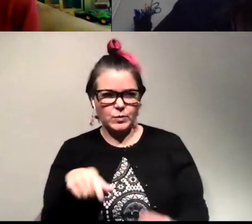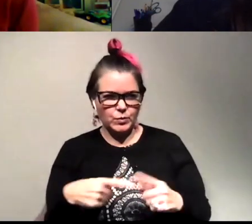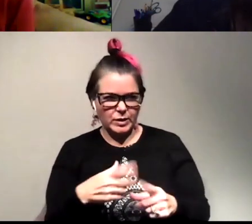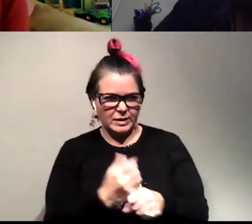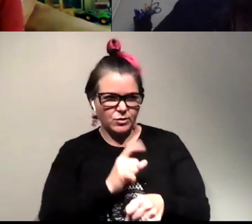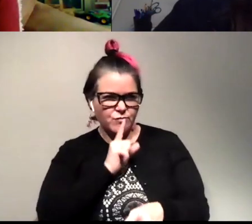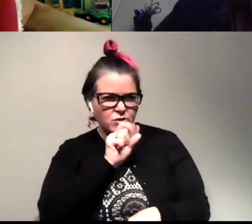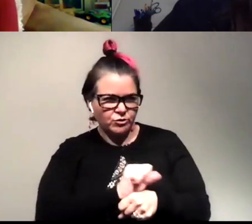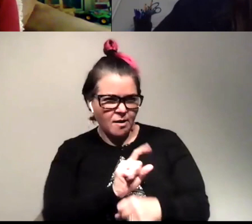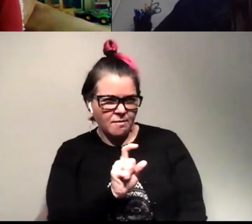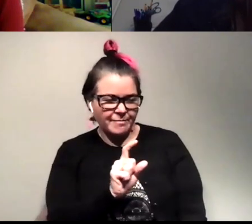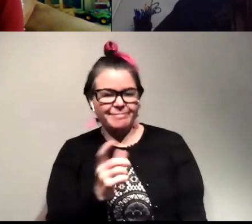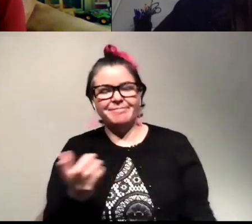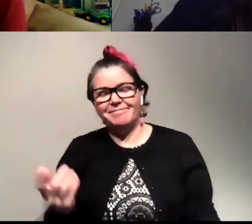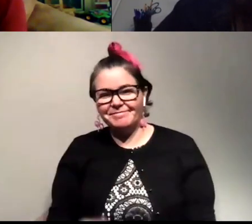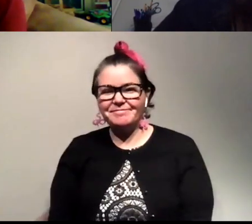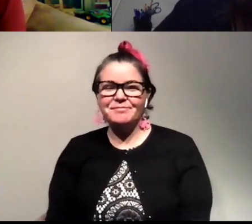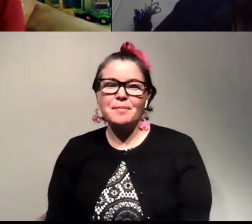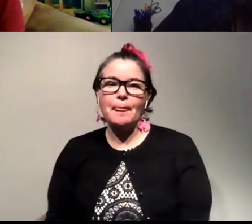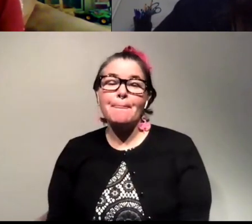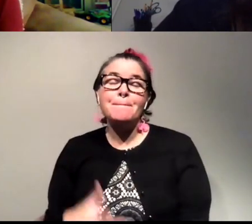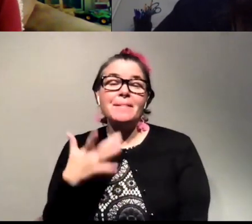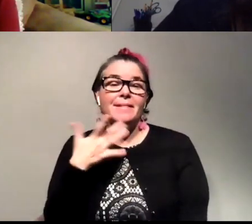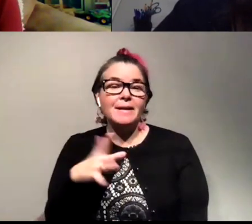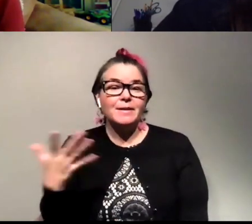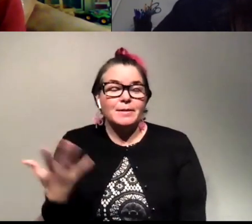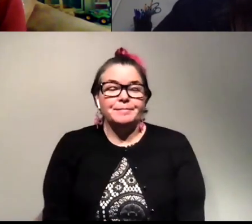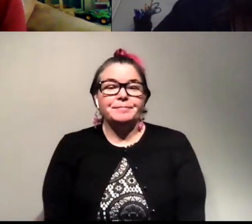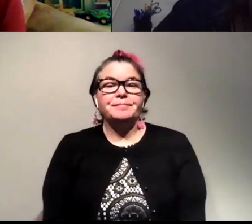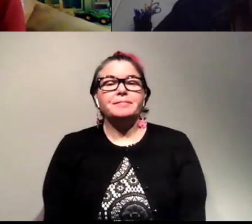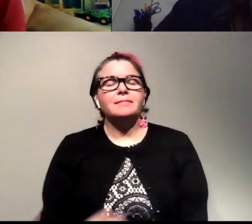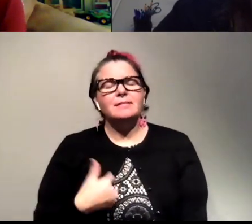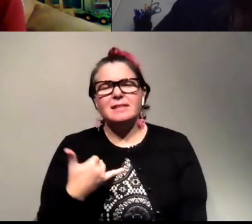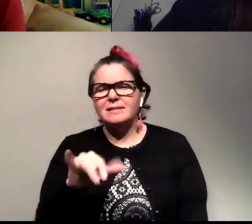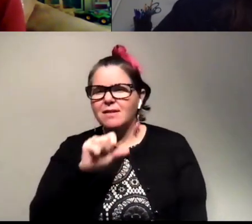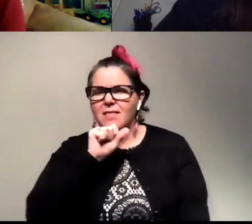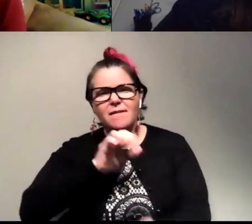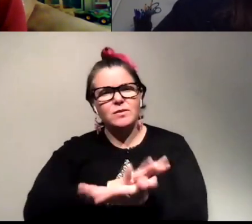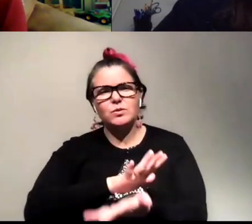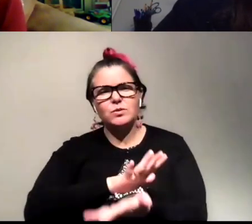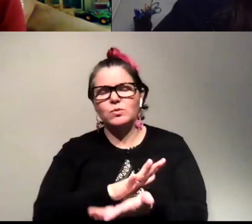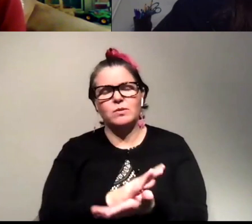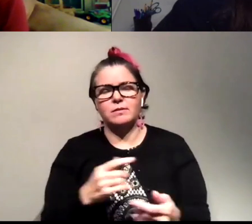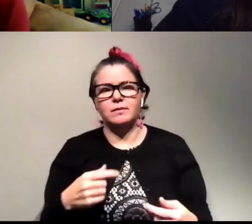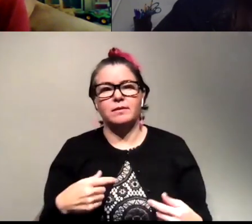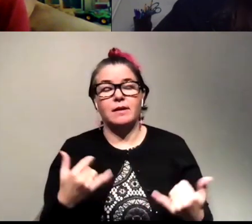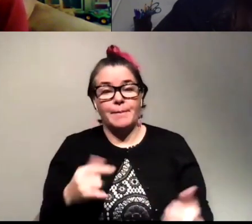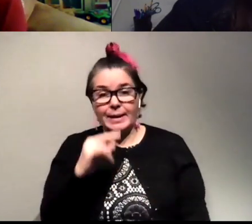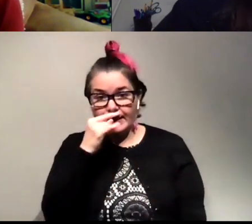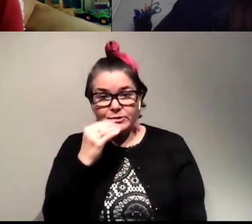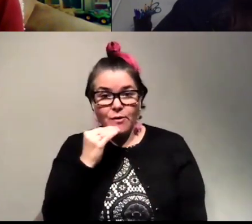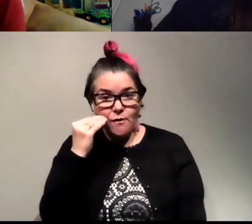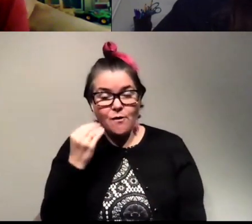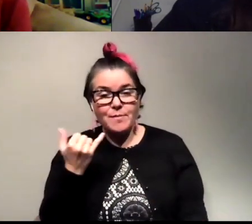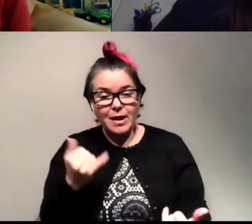job. But the lucky thing for me is that I still love school. I'm home. My kids are home right now. I